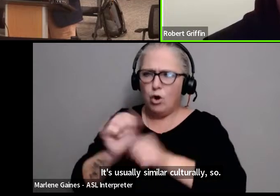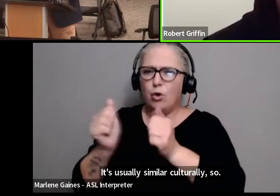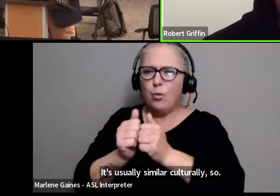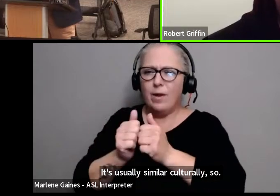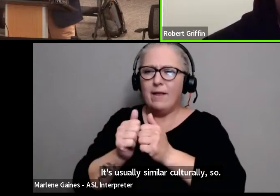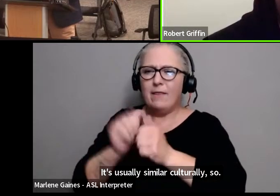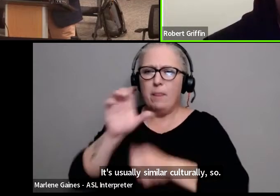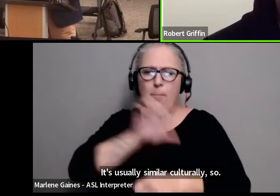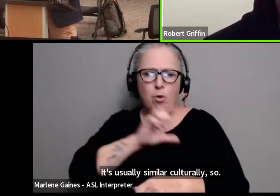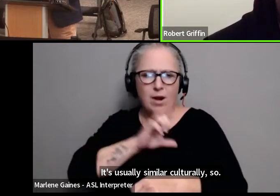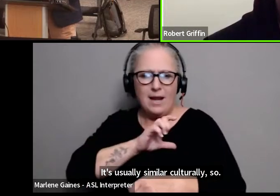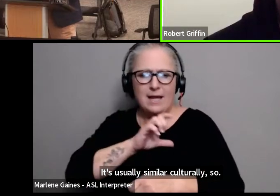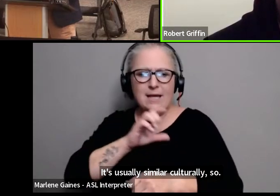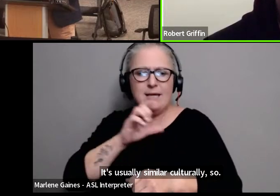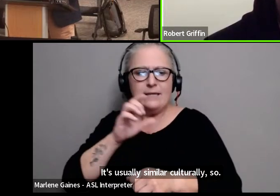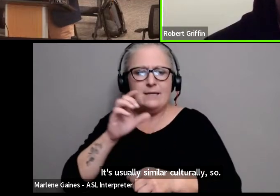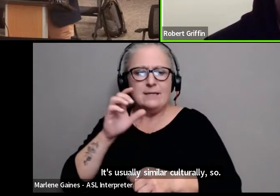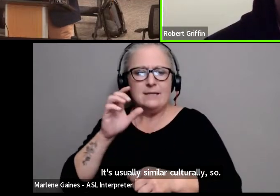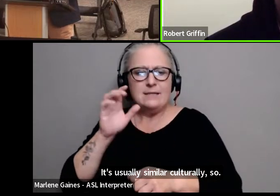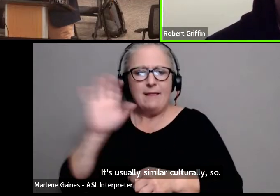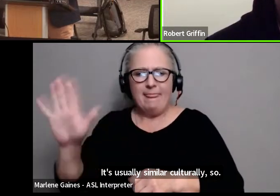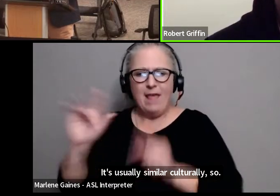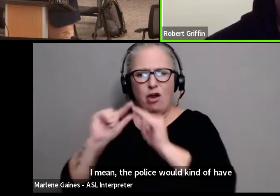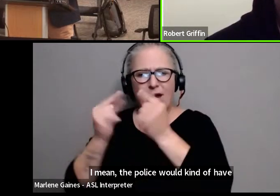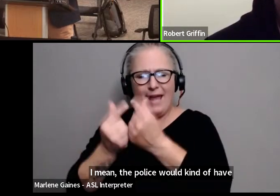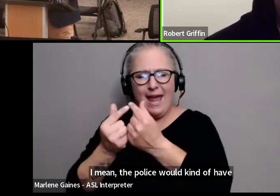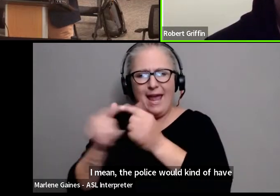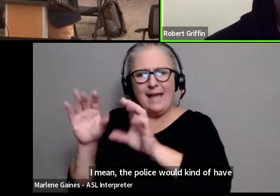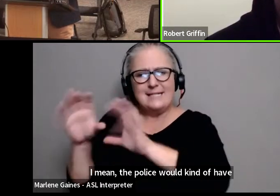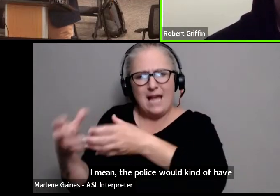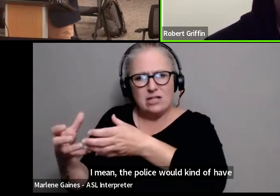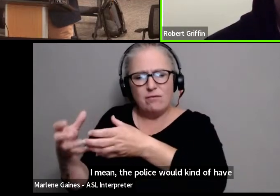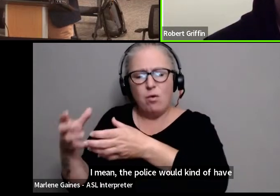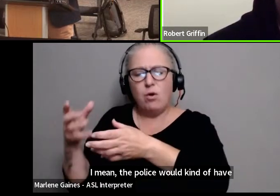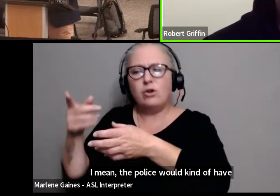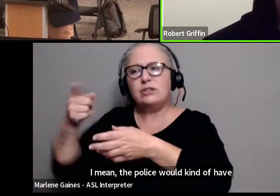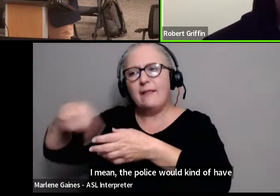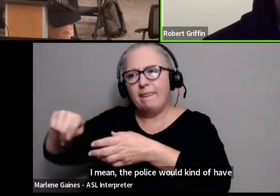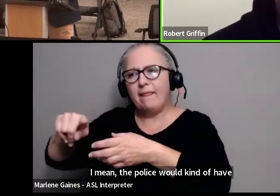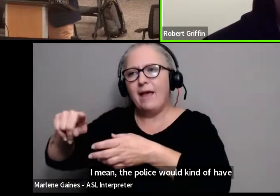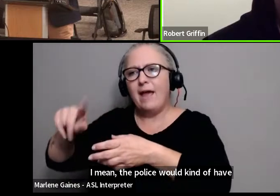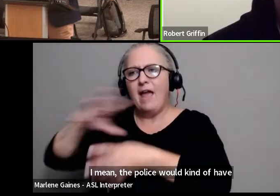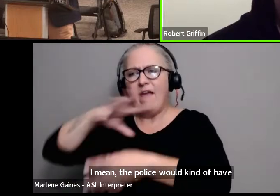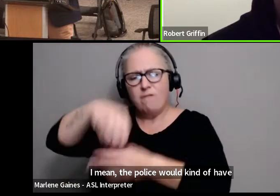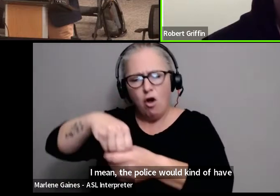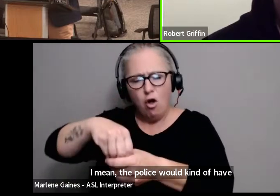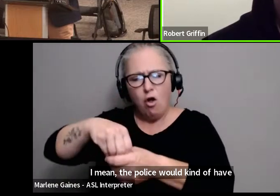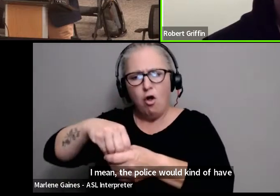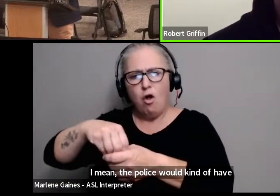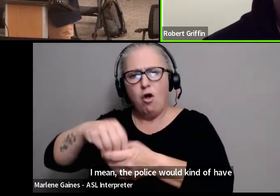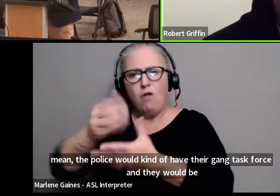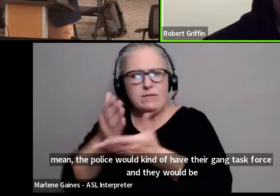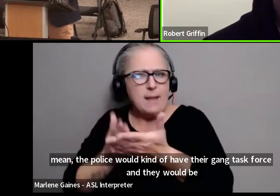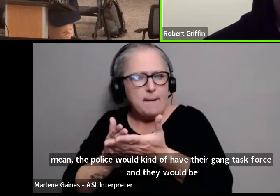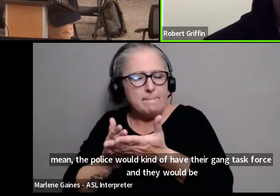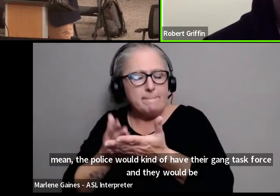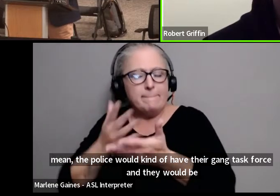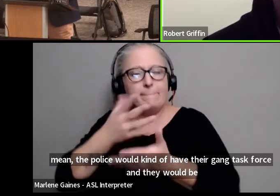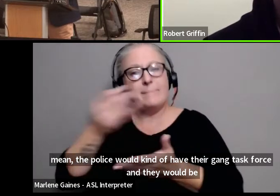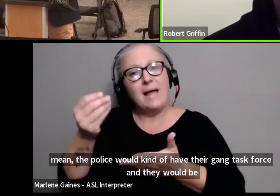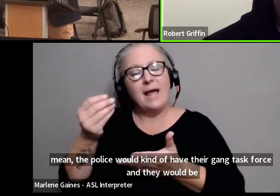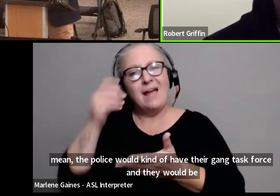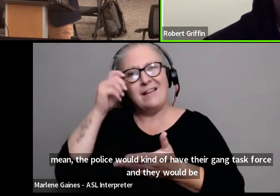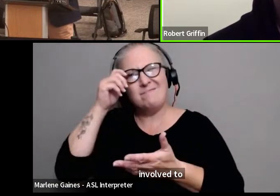the police would kind of have their gang task force and they would be involved to some degree. And